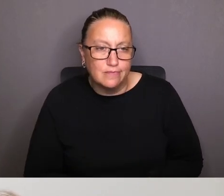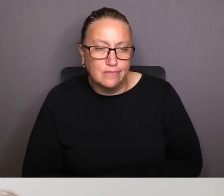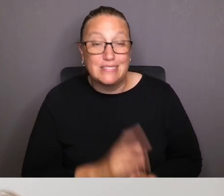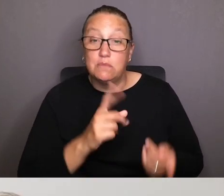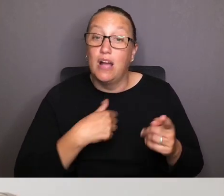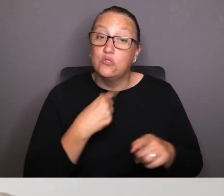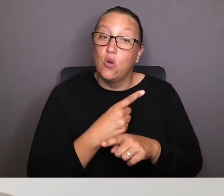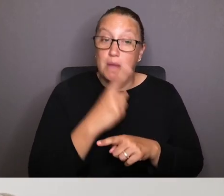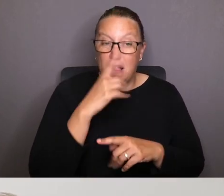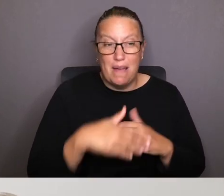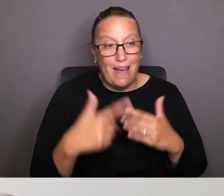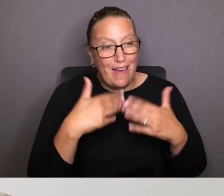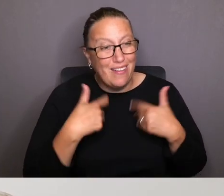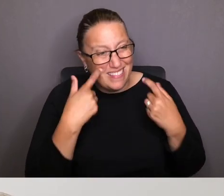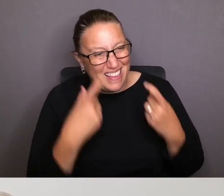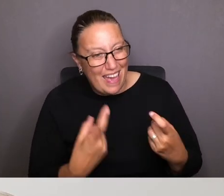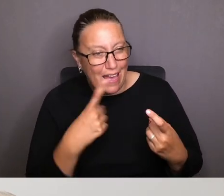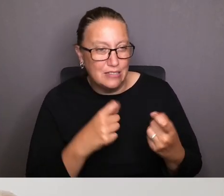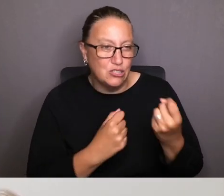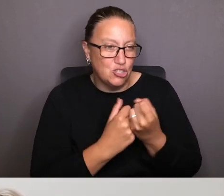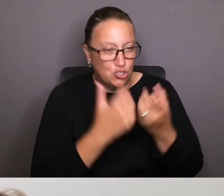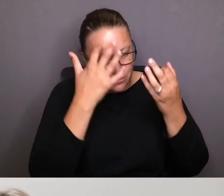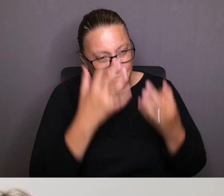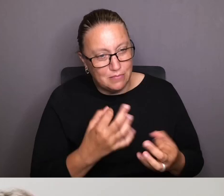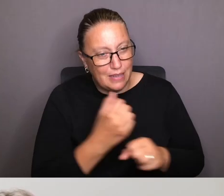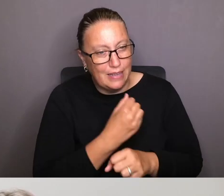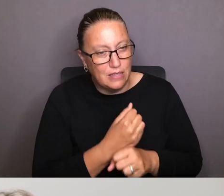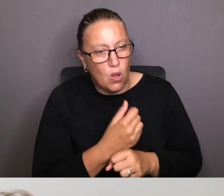your voice is included in every step of that process.